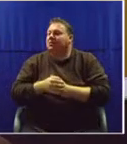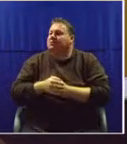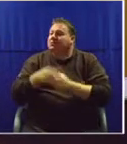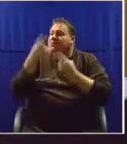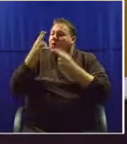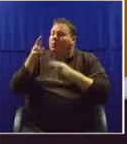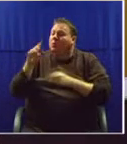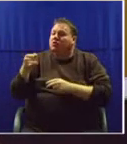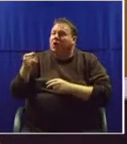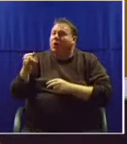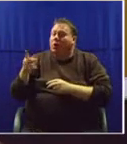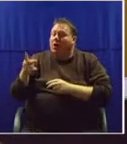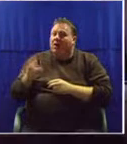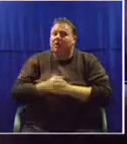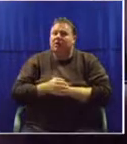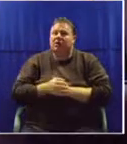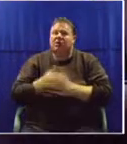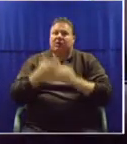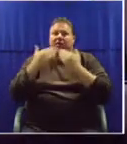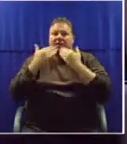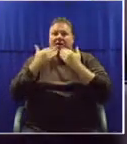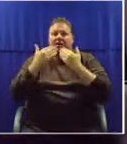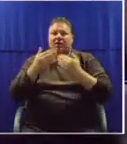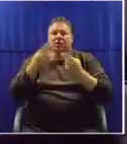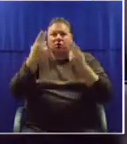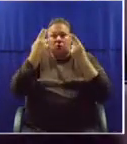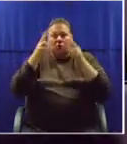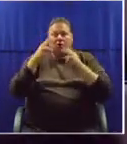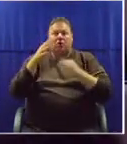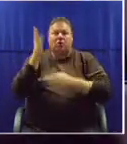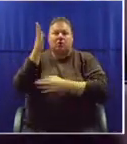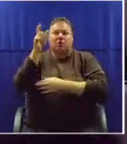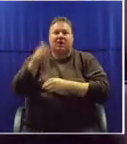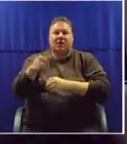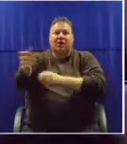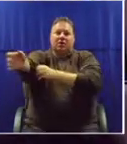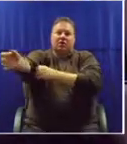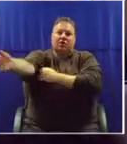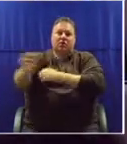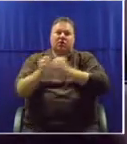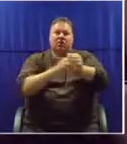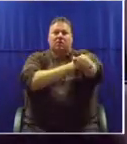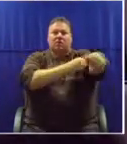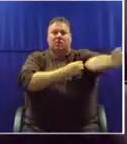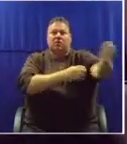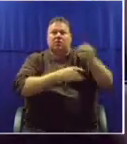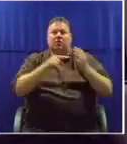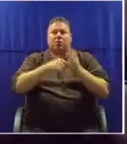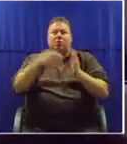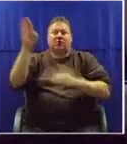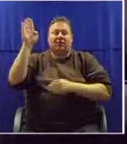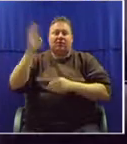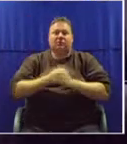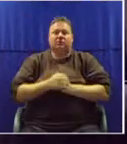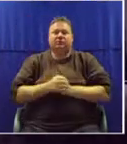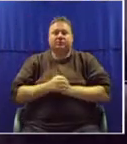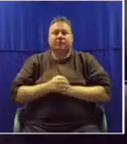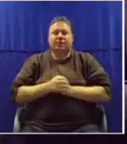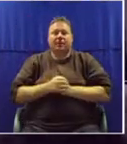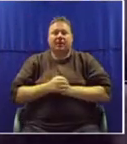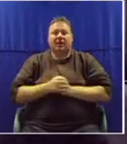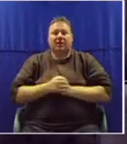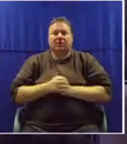Jagude. Thank you very much, Honorable Speaker. It's a point of order. I stand on a point of order, Honorable